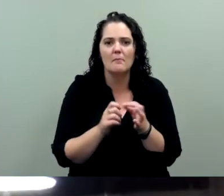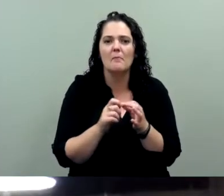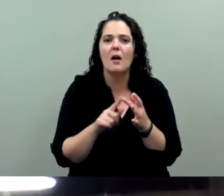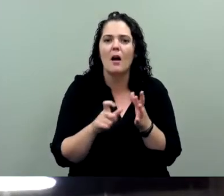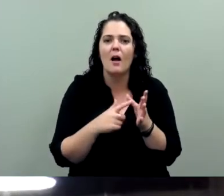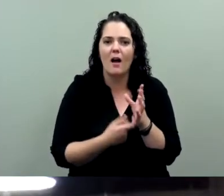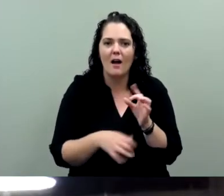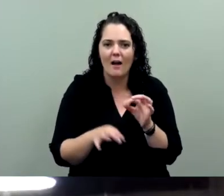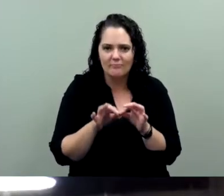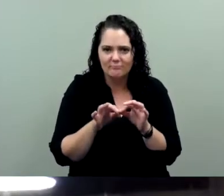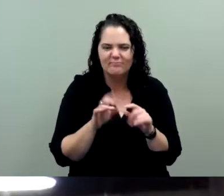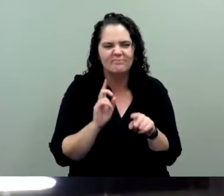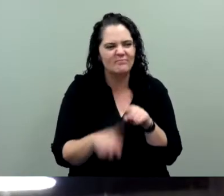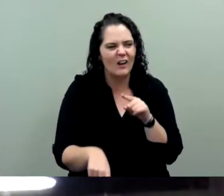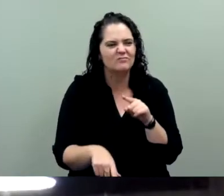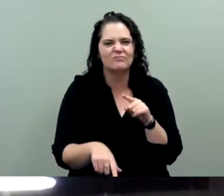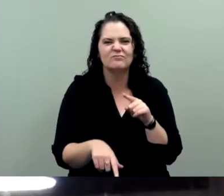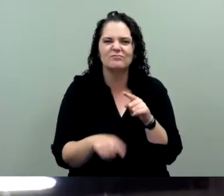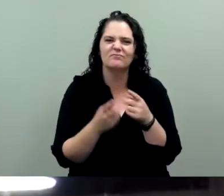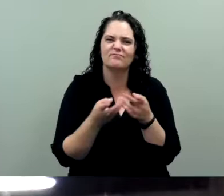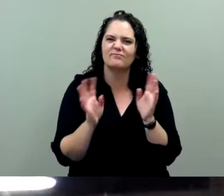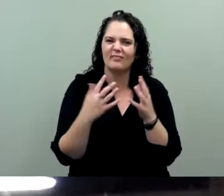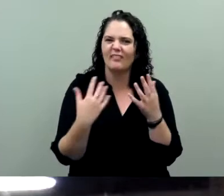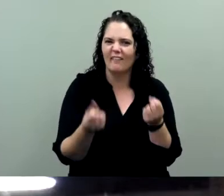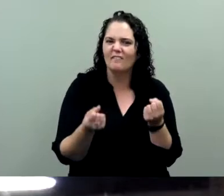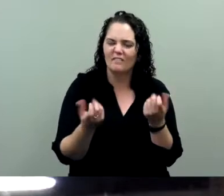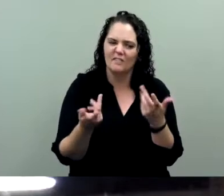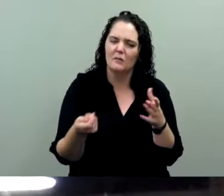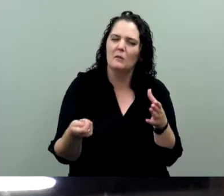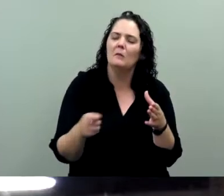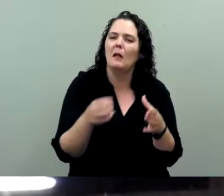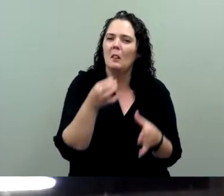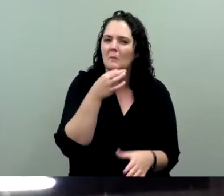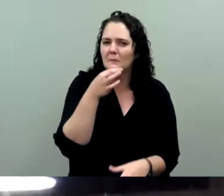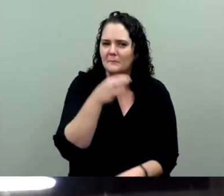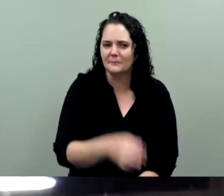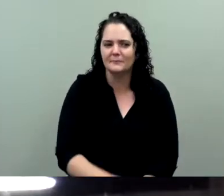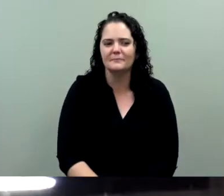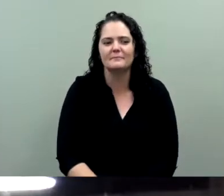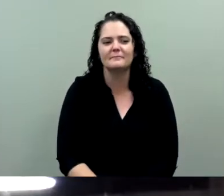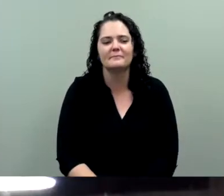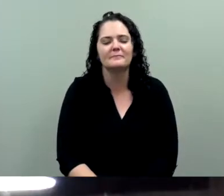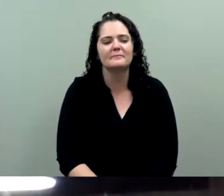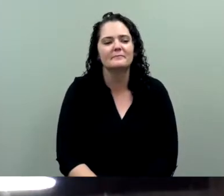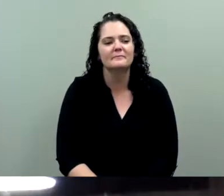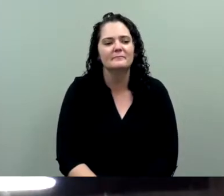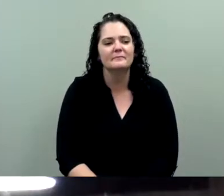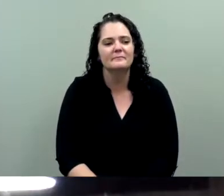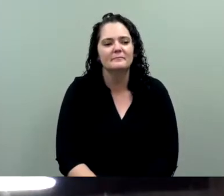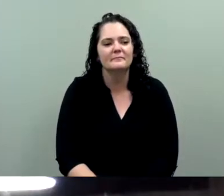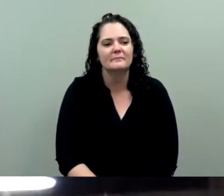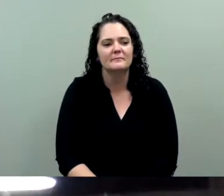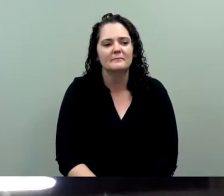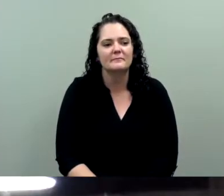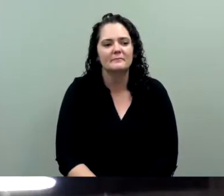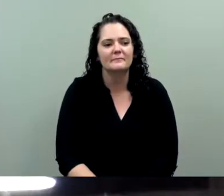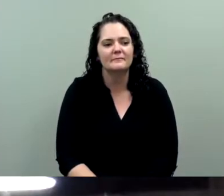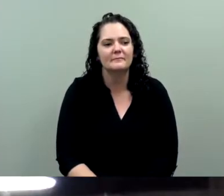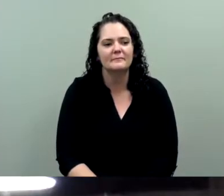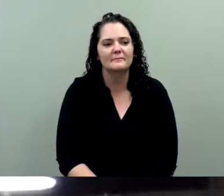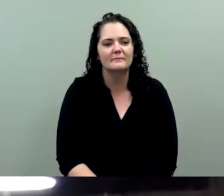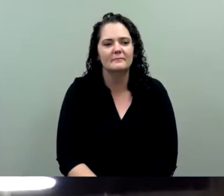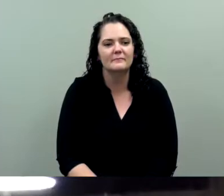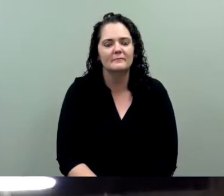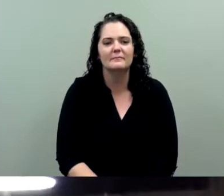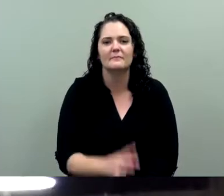well for that too. All right, so I'm going to put that on the stove now. I'm going to lock it down. I'm going to turn it on, and then I'm going to try to remember to